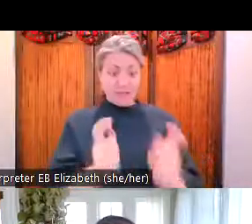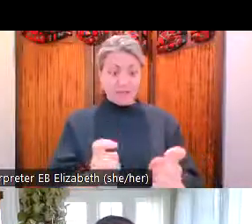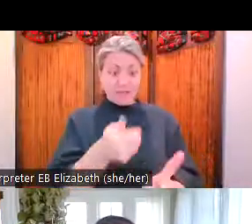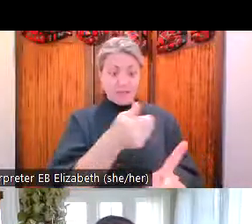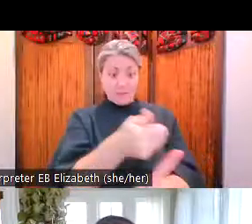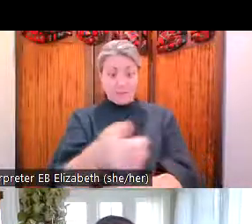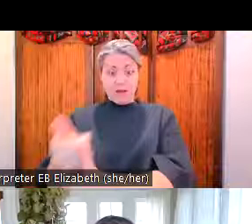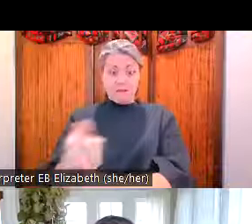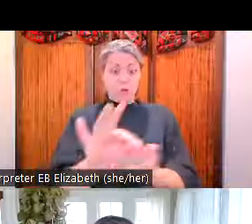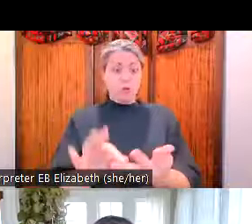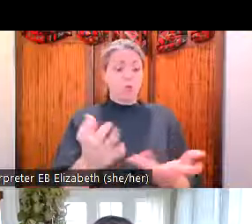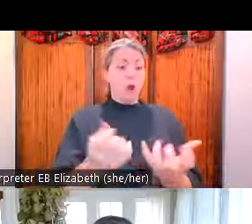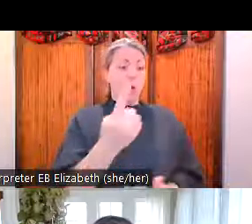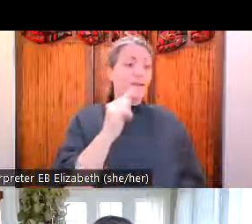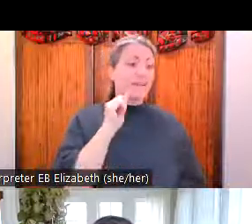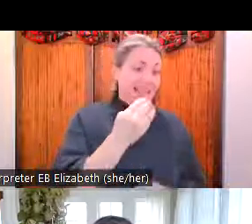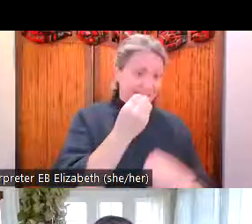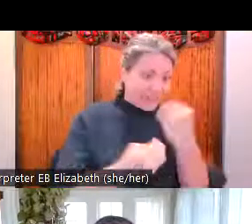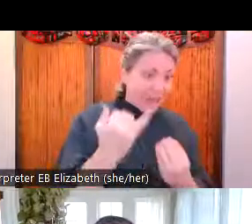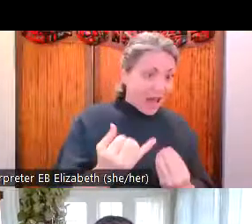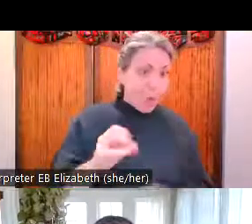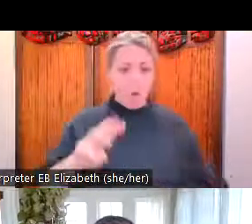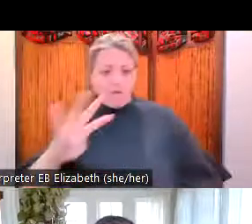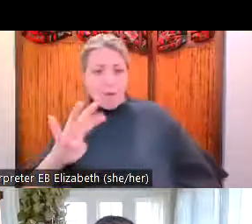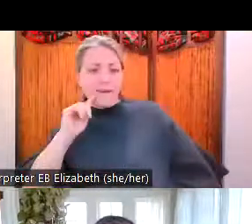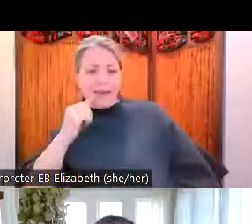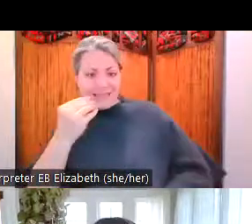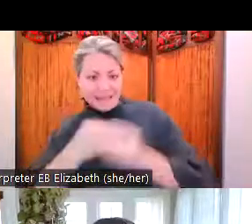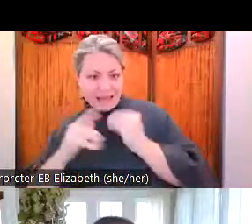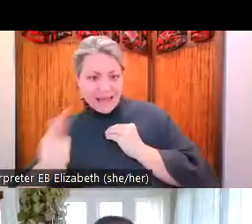candies to eat later, they usually chose 1 candy now.